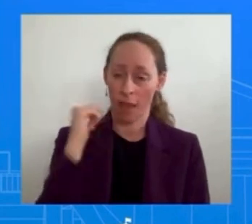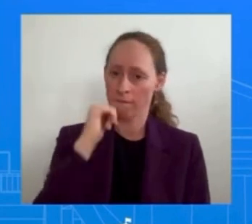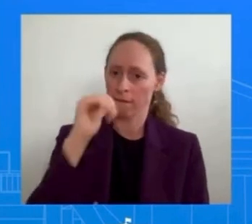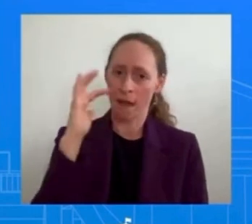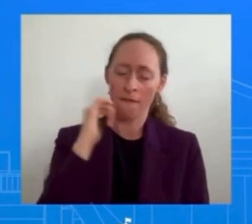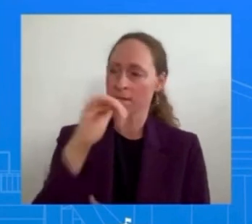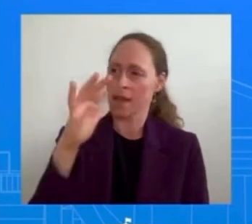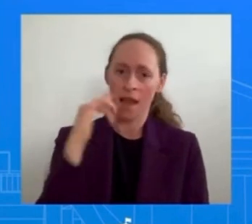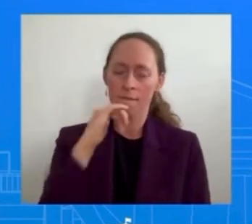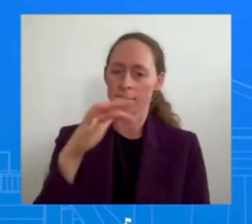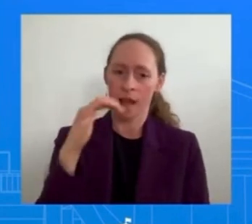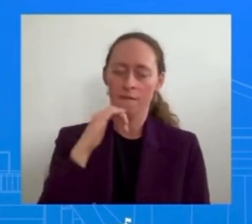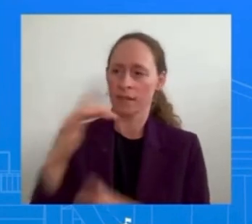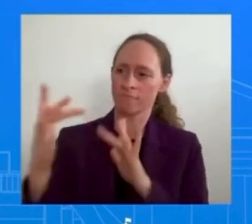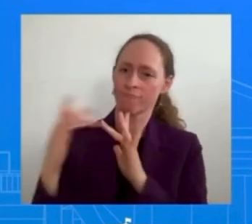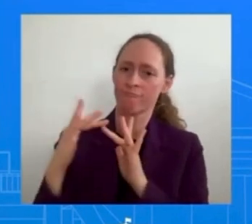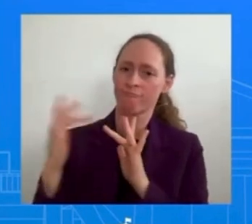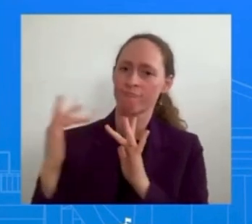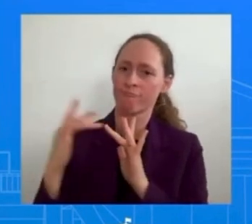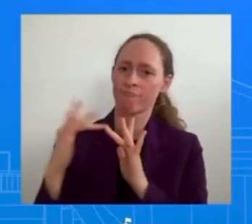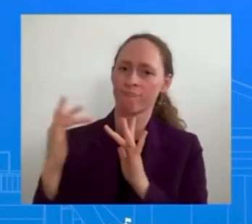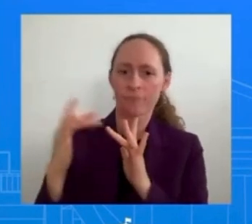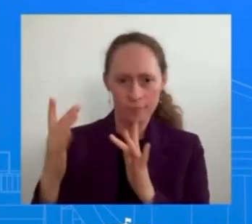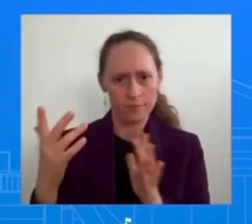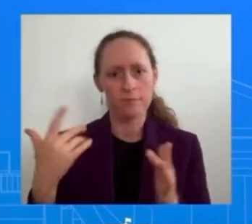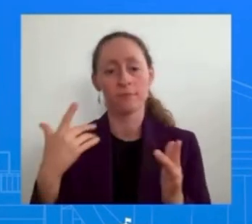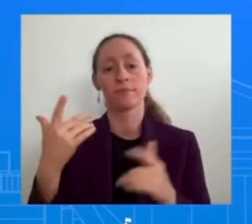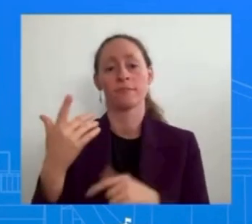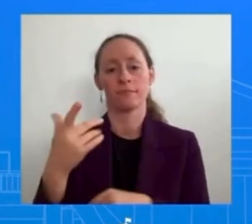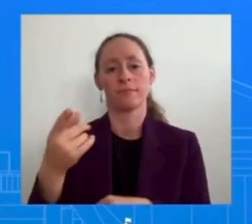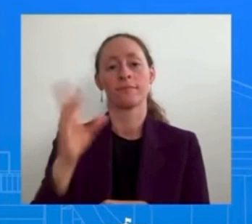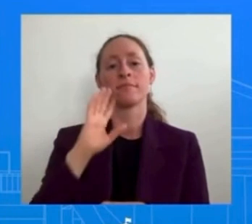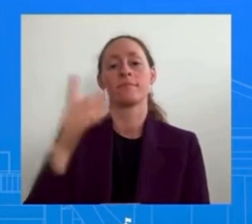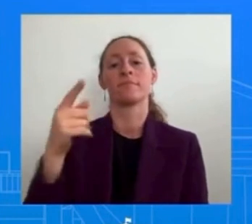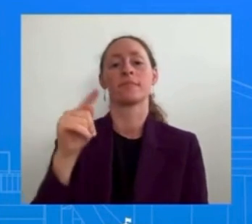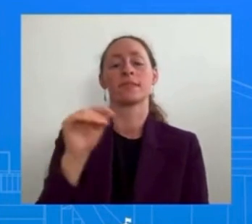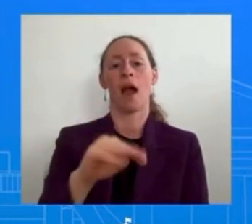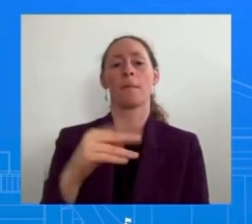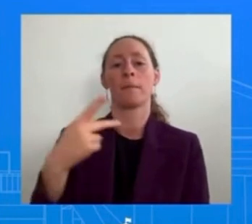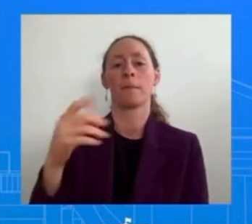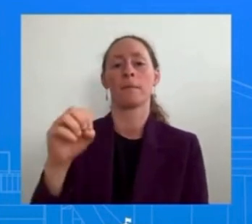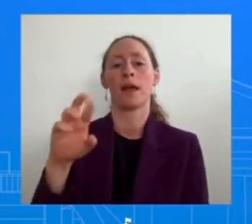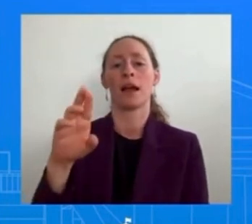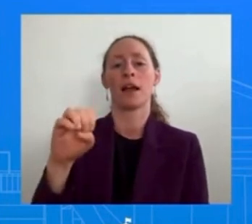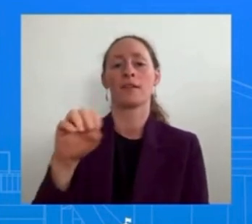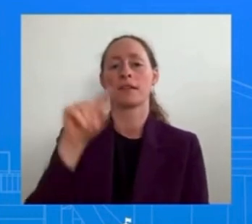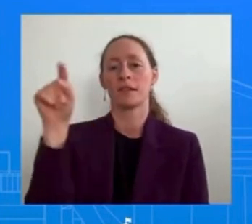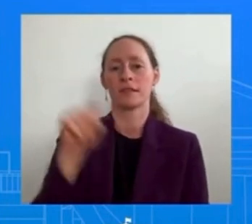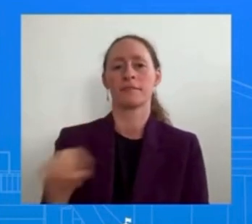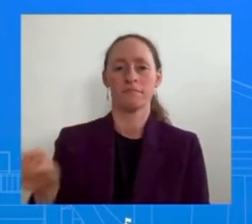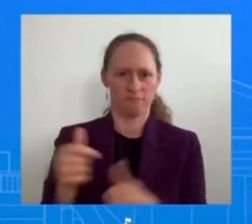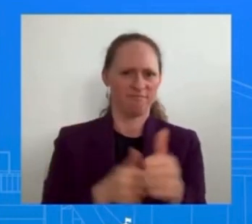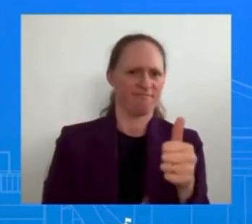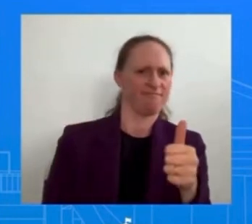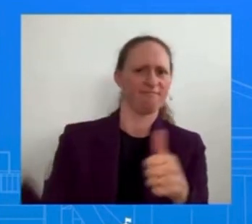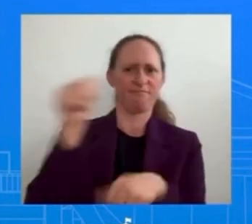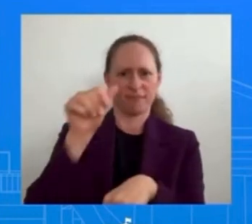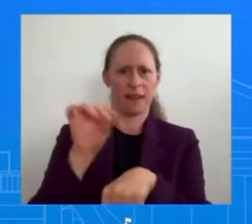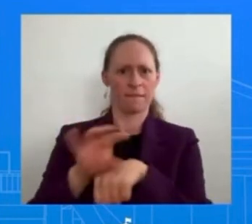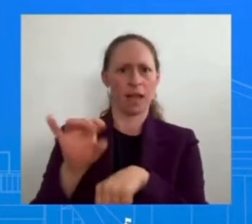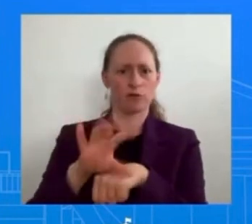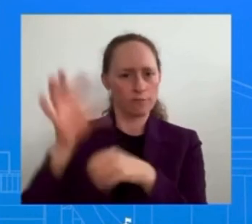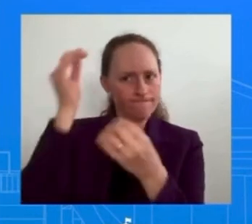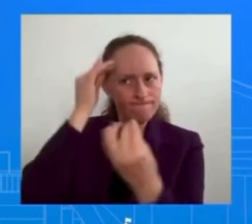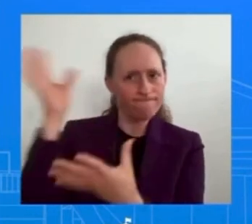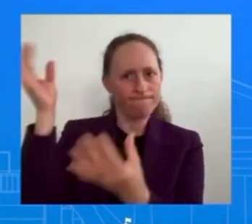from Tom Perez, who's an advisor to the president and briefs us regularly on those conversations. We include